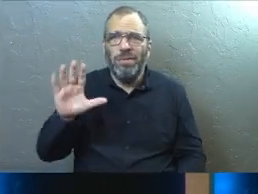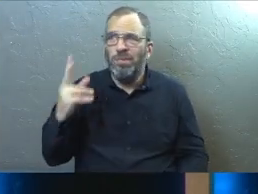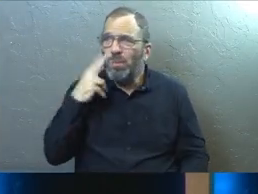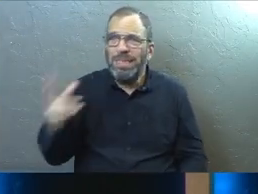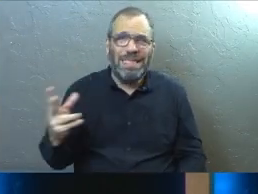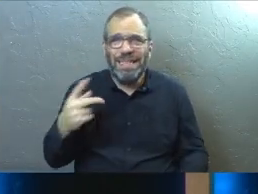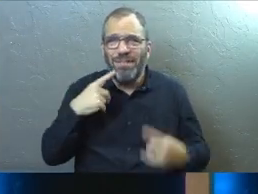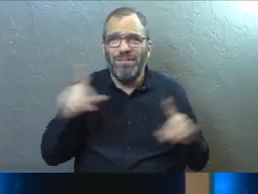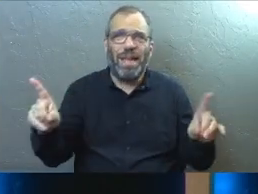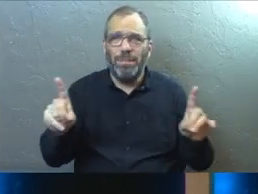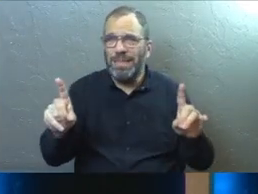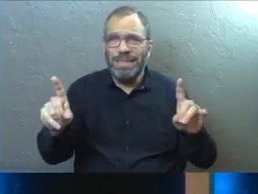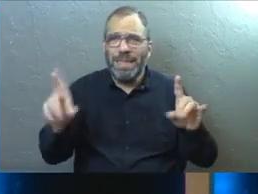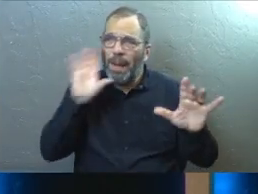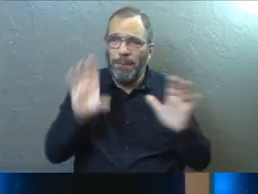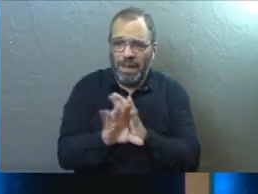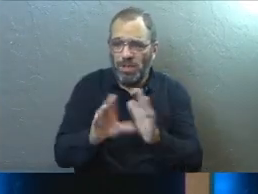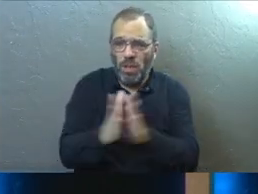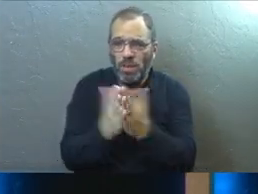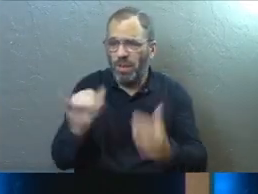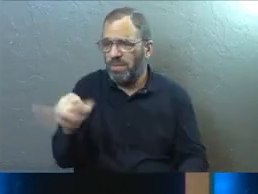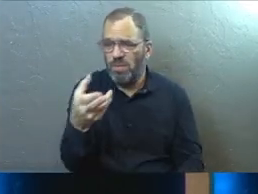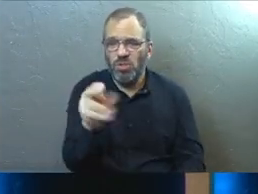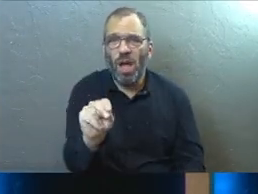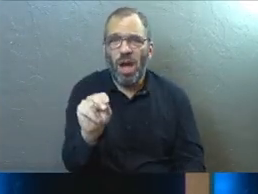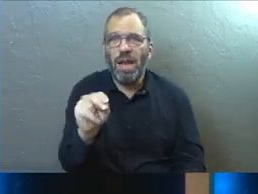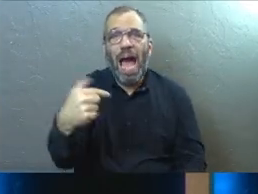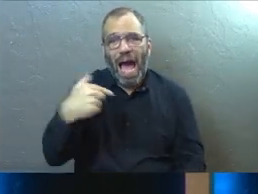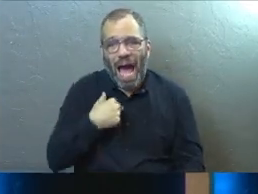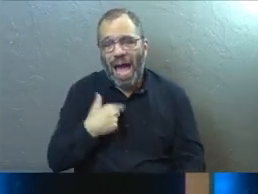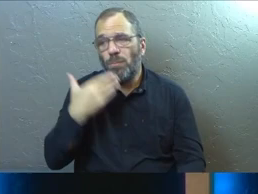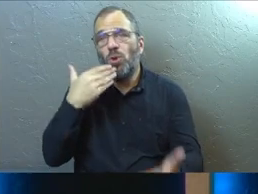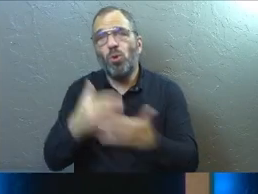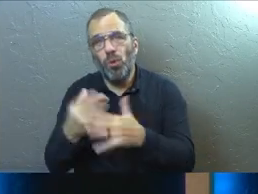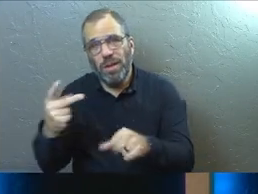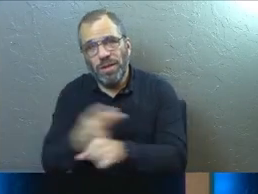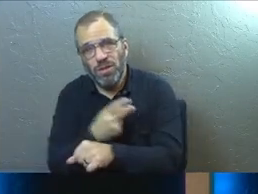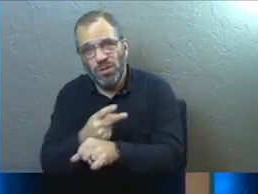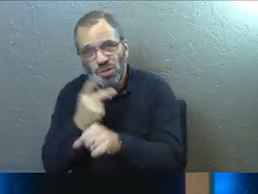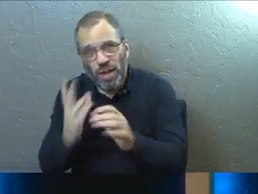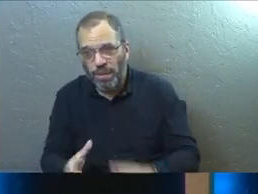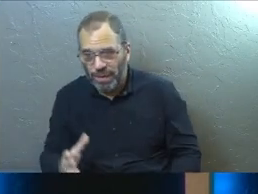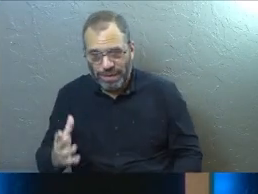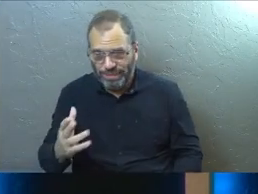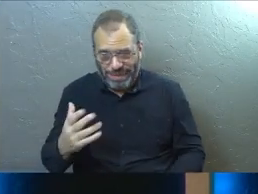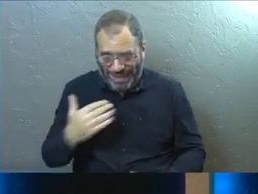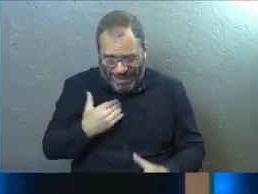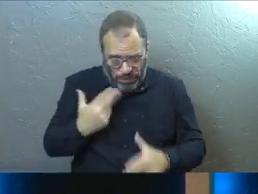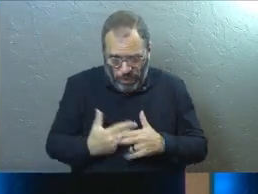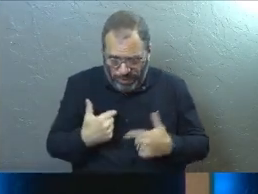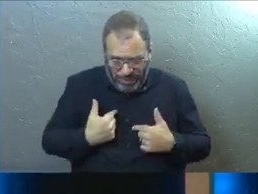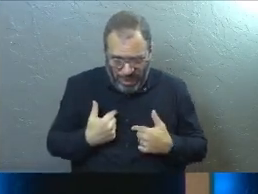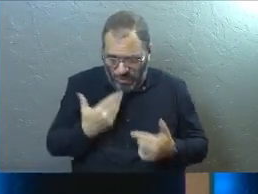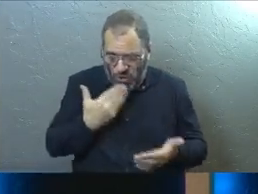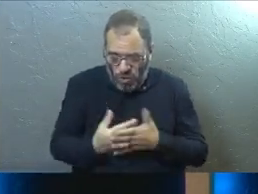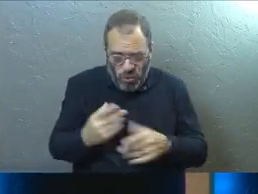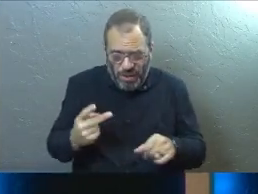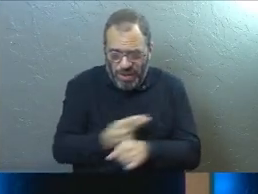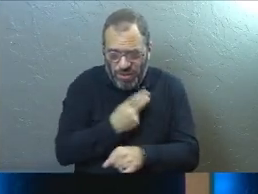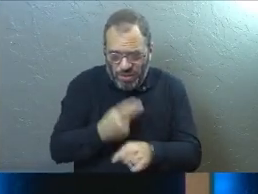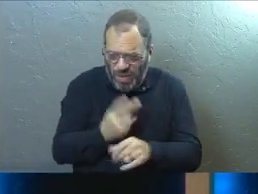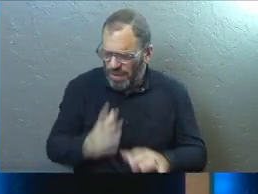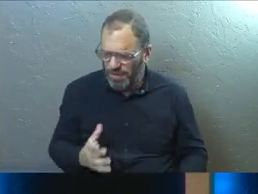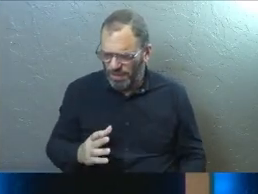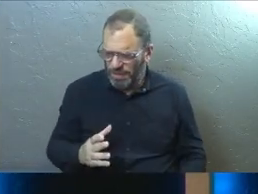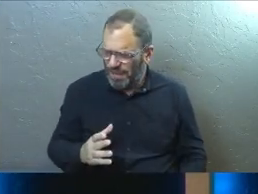place. Famously, in the book of John, Jesus says, I am the good shepherd. He just calls himself that. There's this